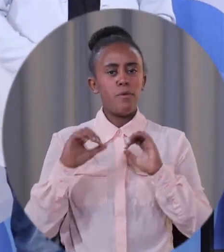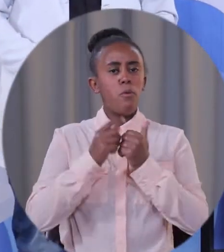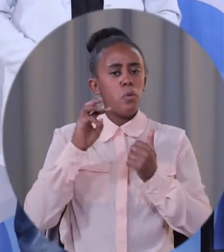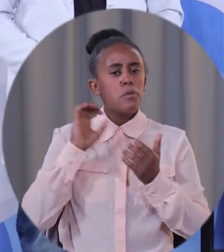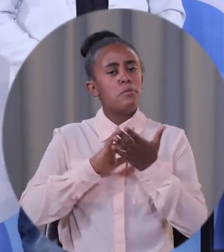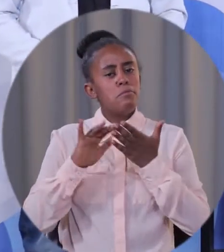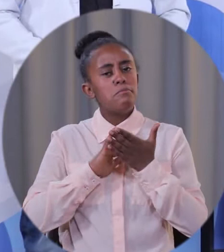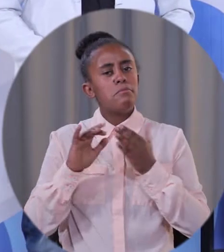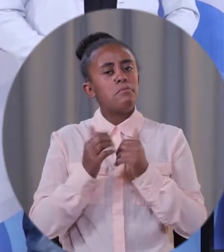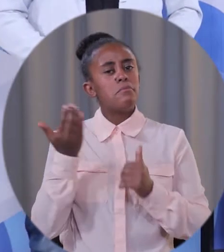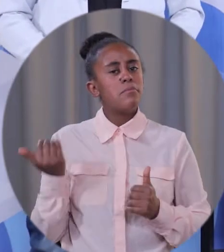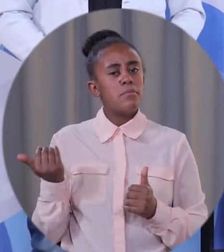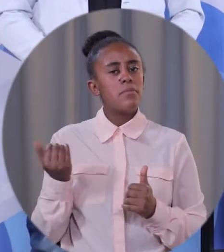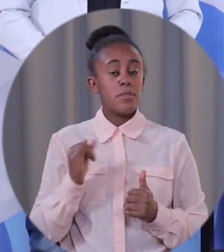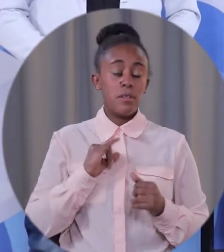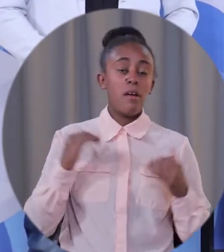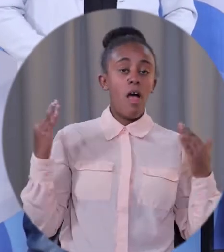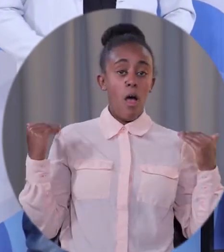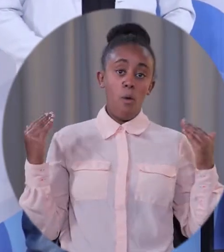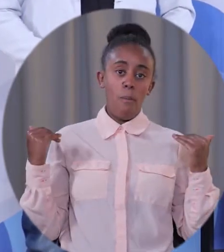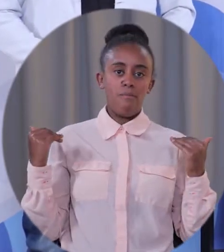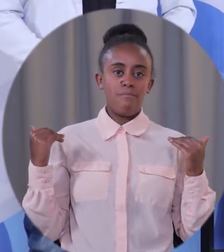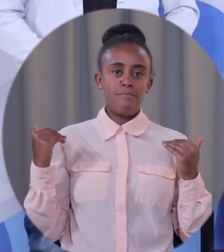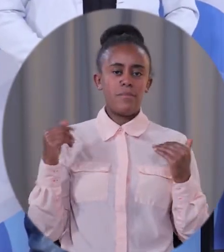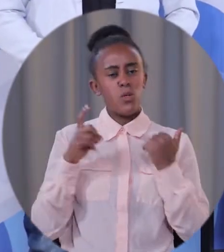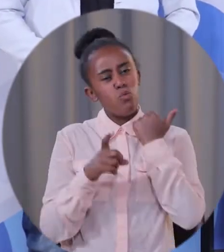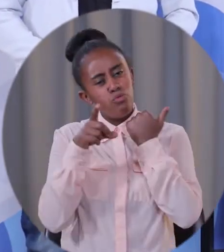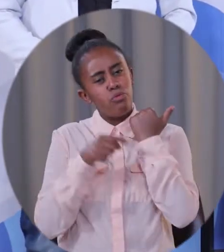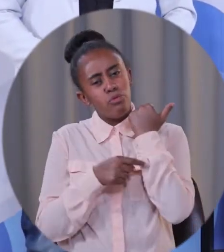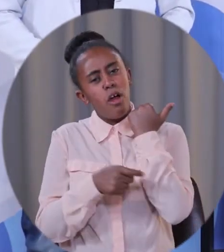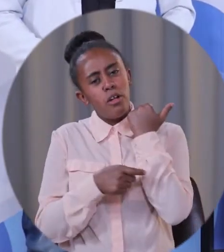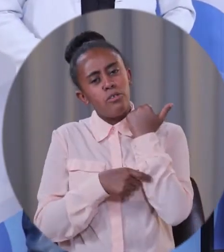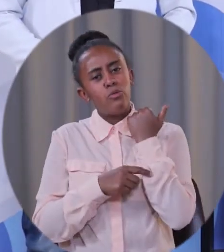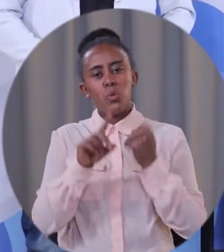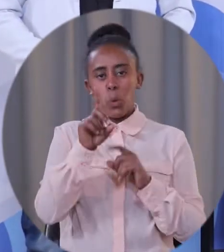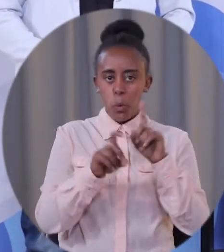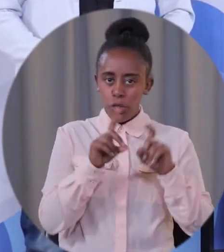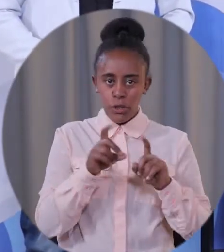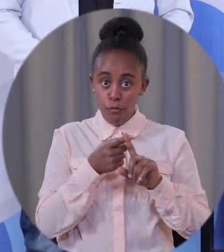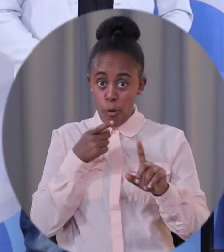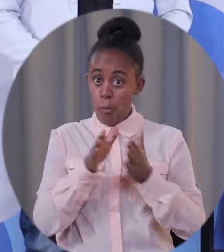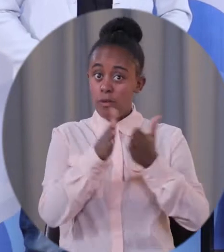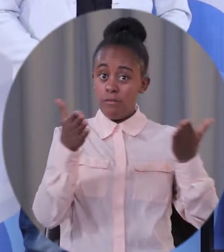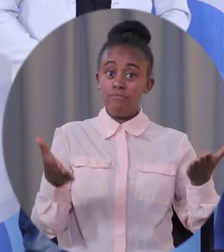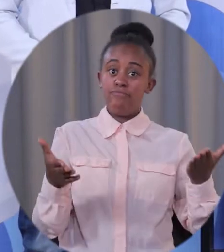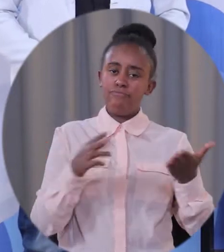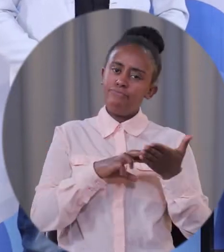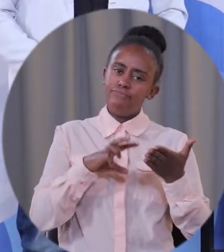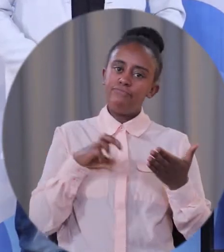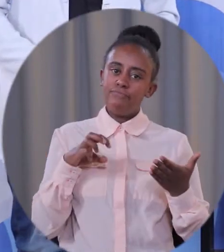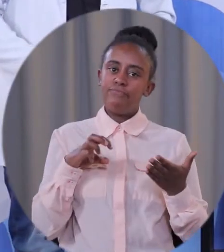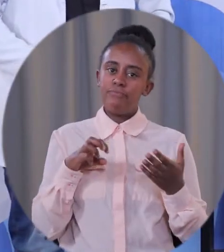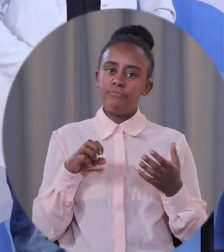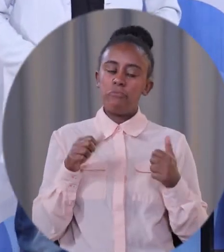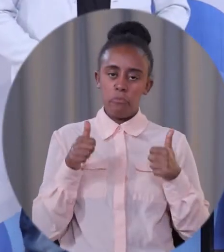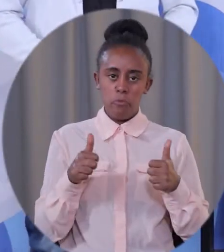study? I hope you were challenging yourself on the question from your textbook.